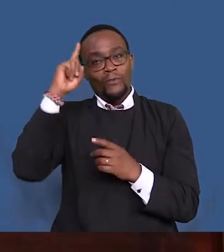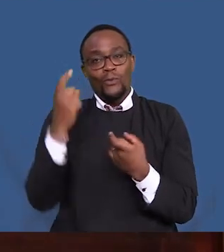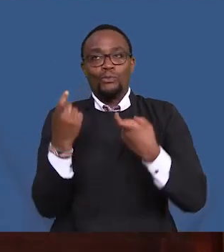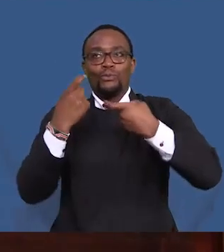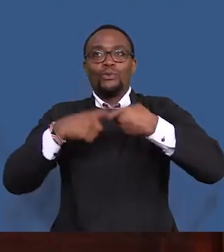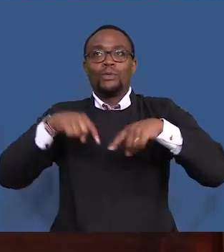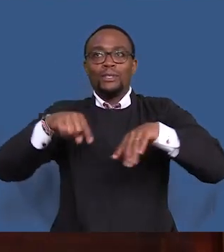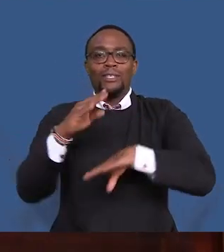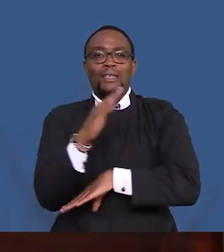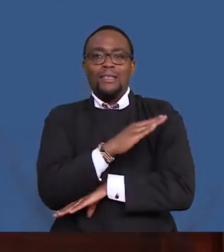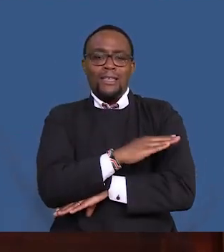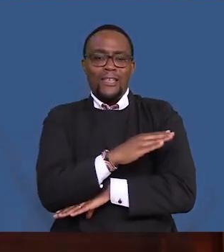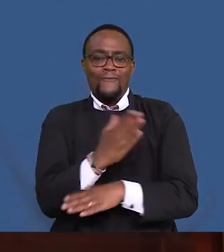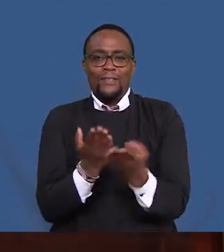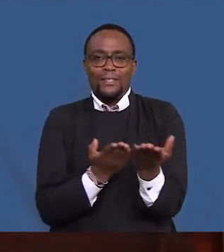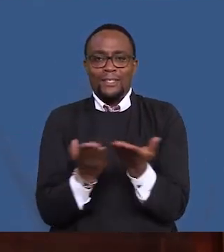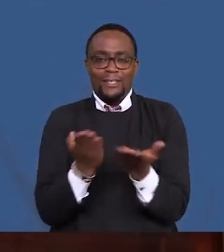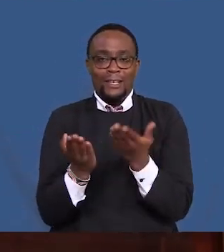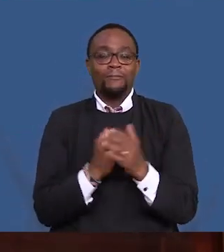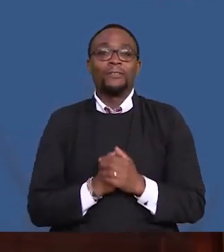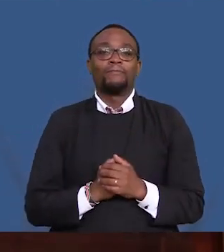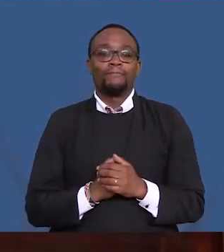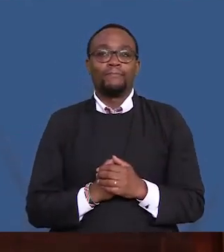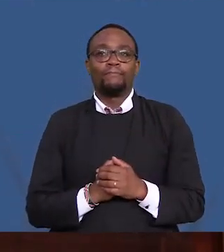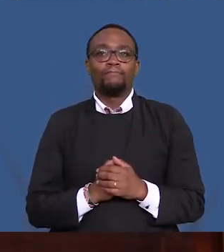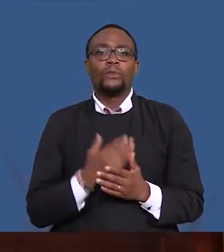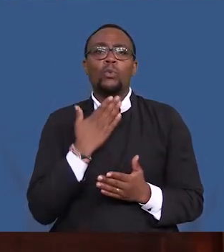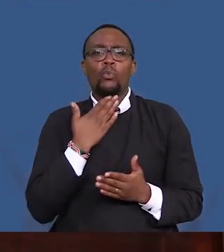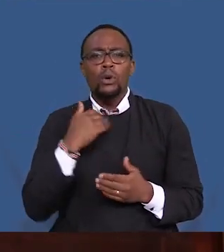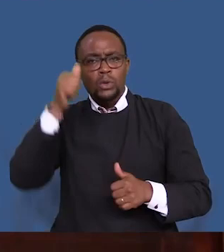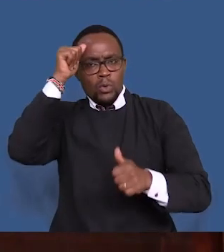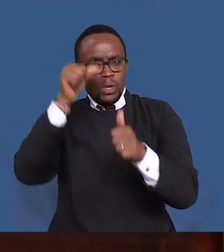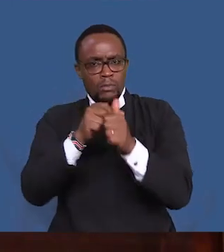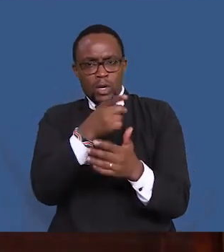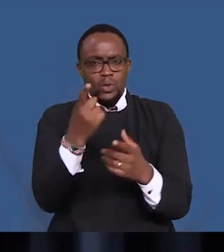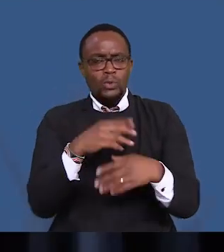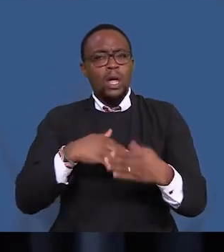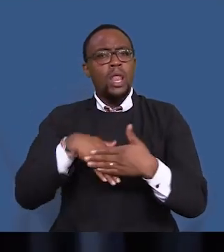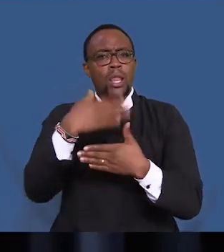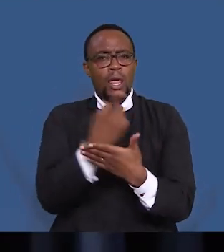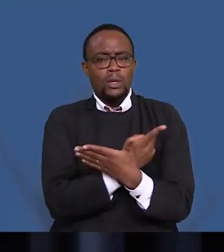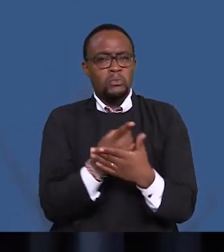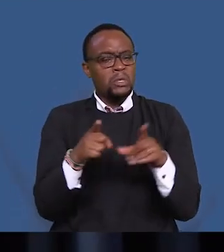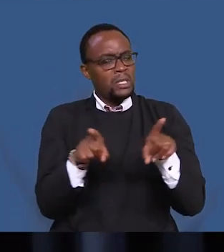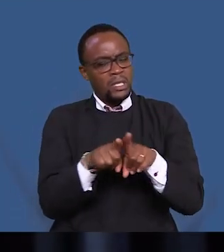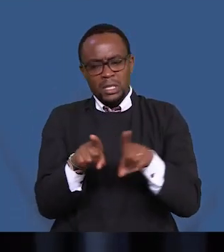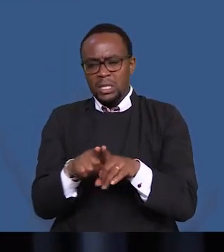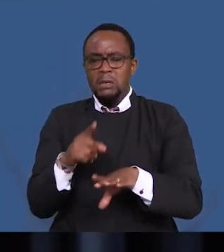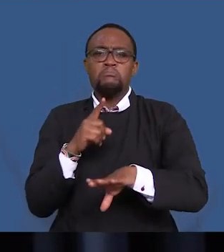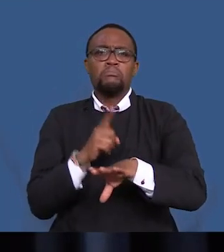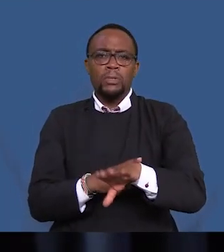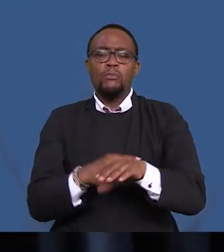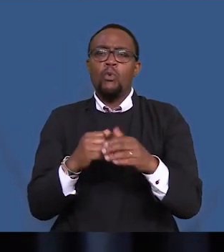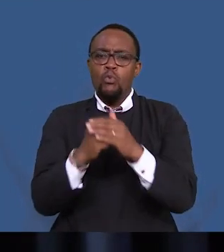joining us in this Evensong service. Want to remind you that next week, same time, we shall